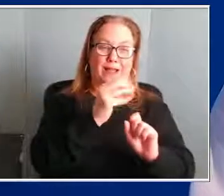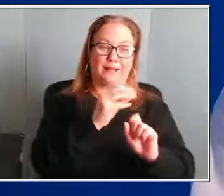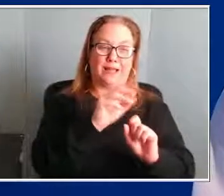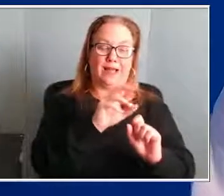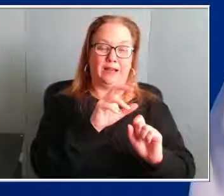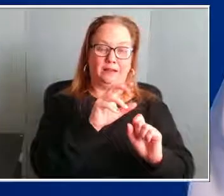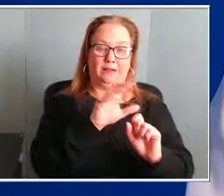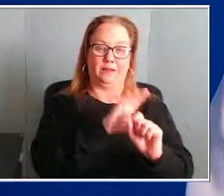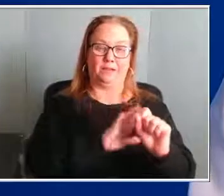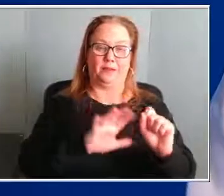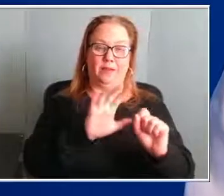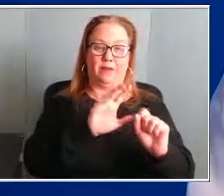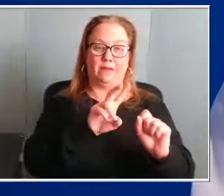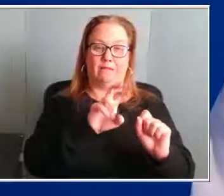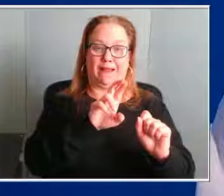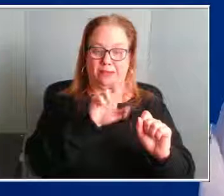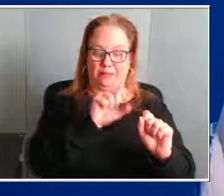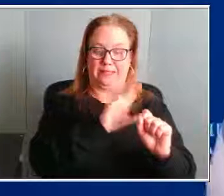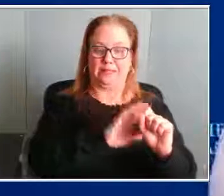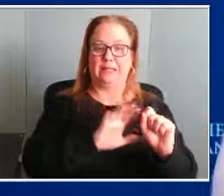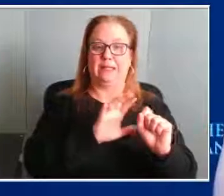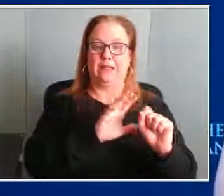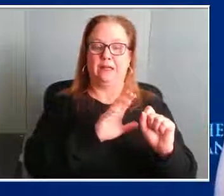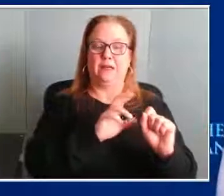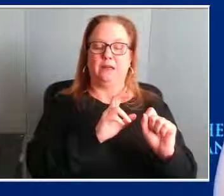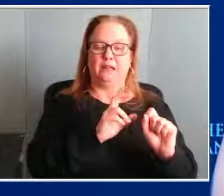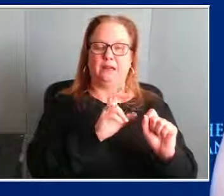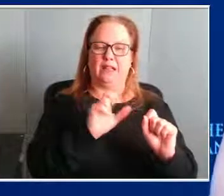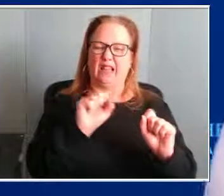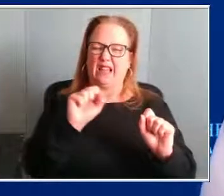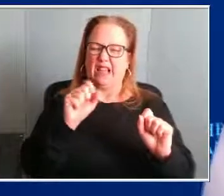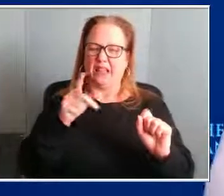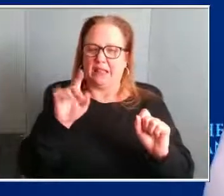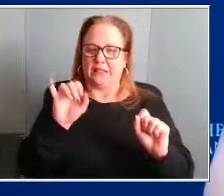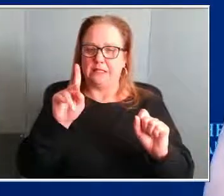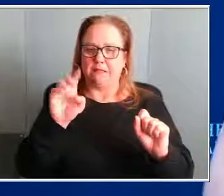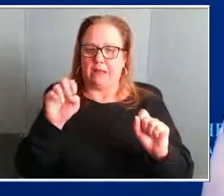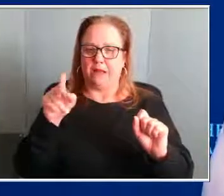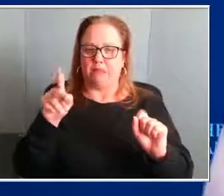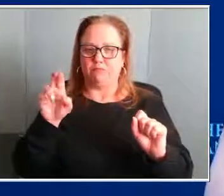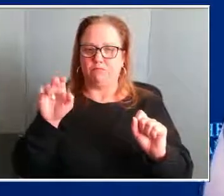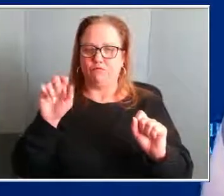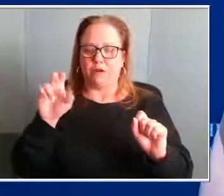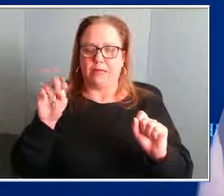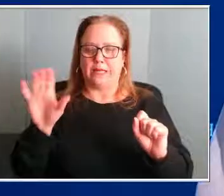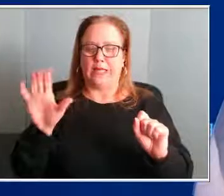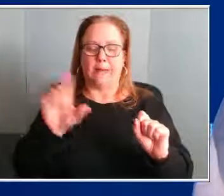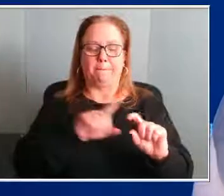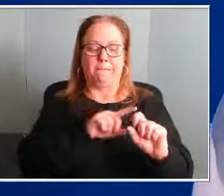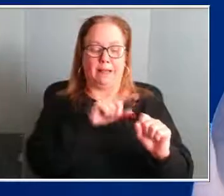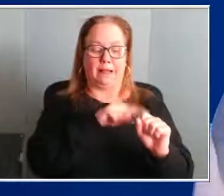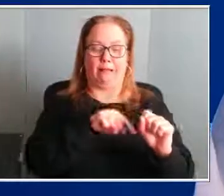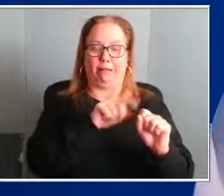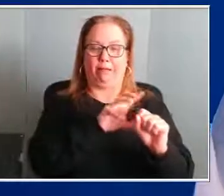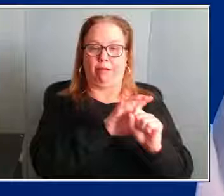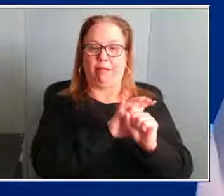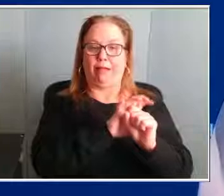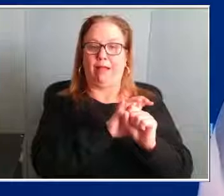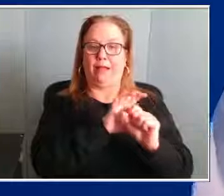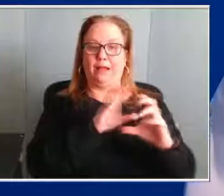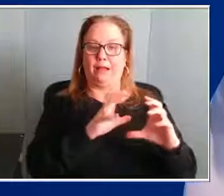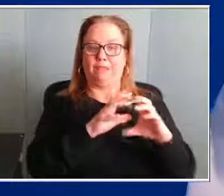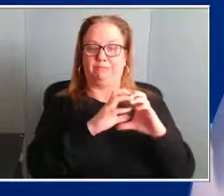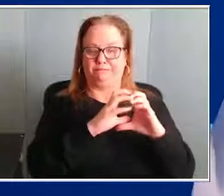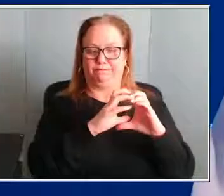the outside of the virus, kind of like the spike protein, but they were able to keep it in a